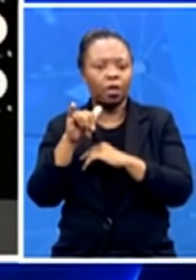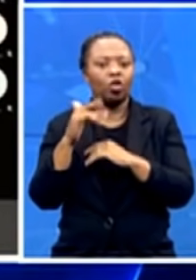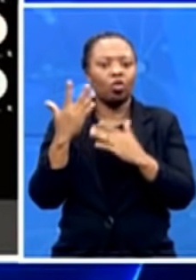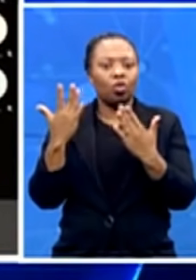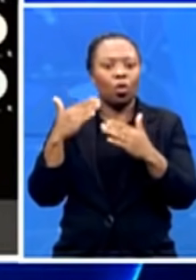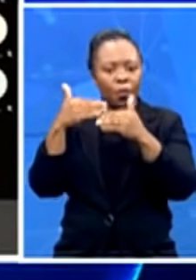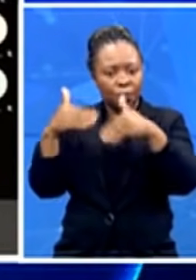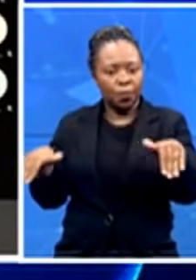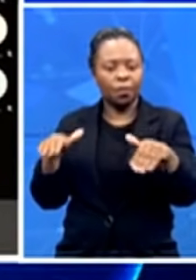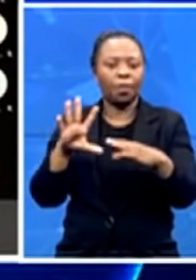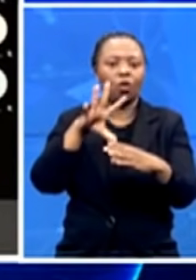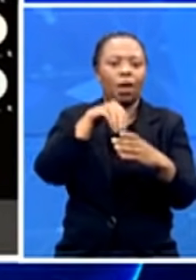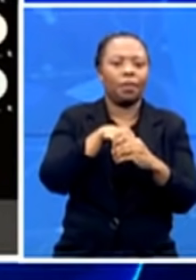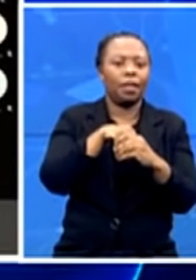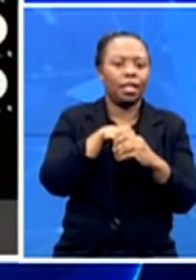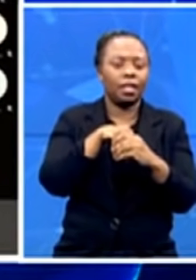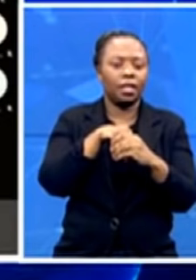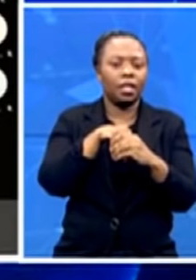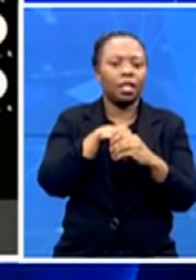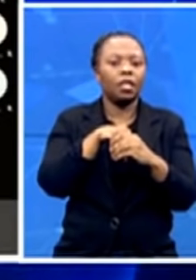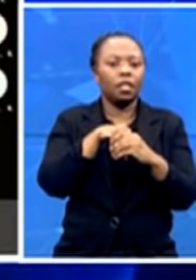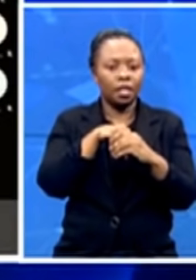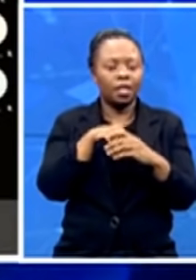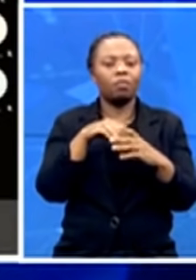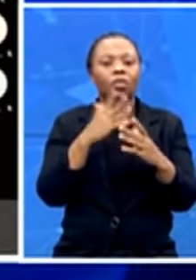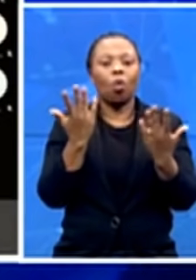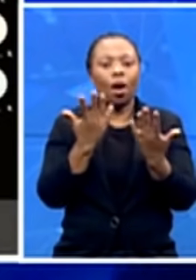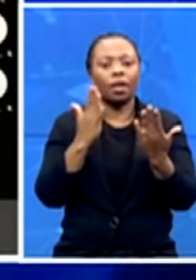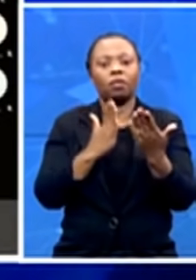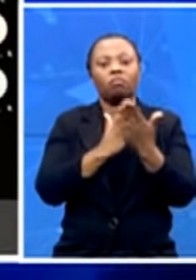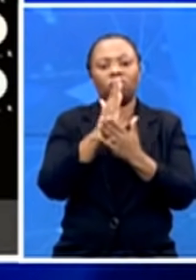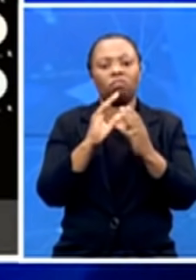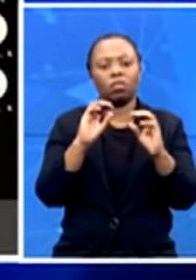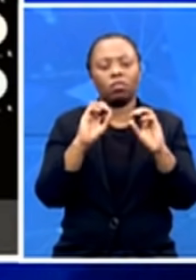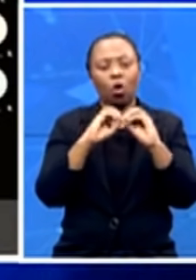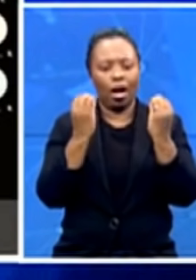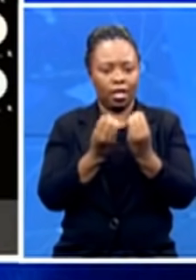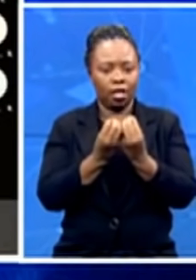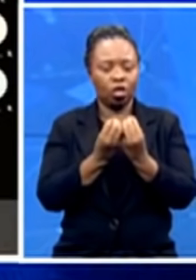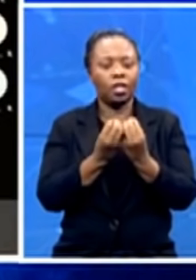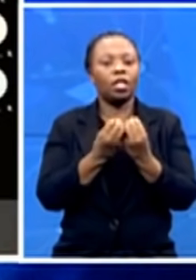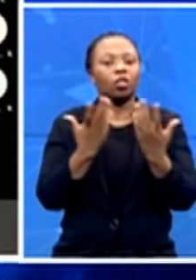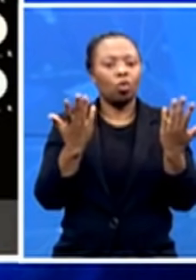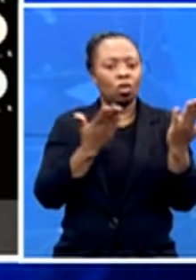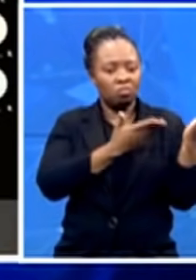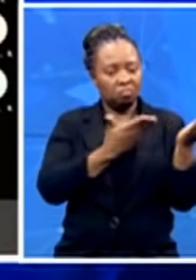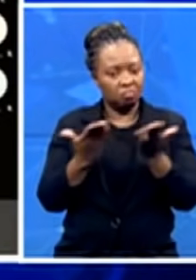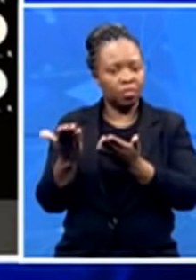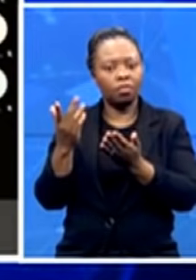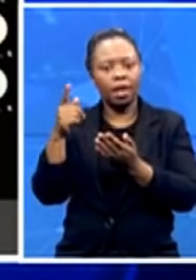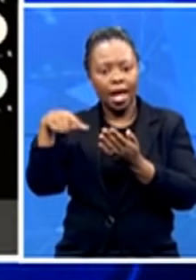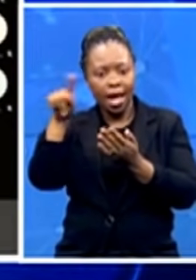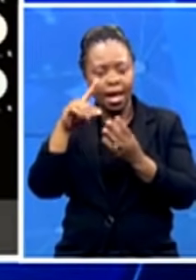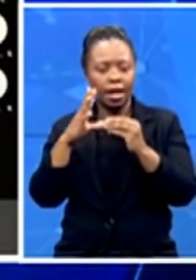and the associational rights it and all its members enjoy. Accordingly, it is not open to Mr. Magashule to seek to